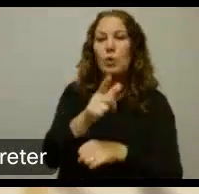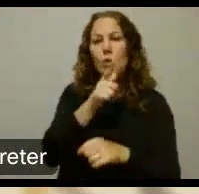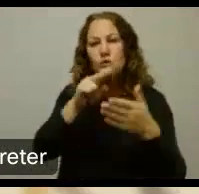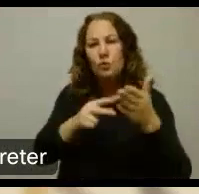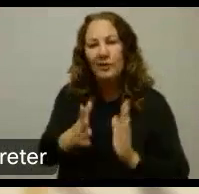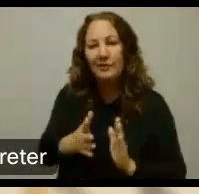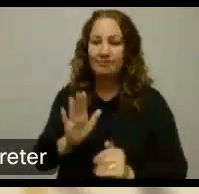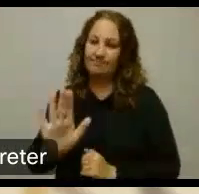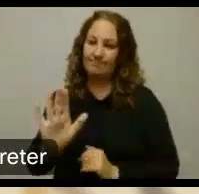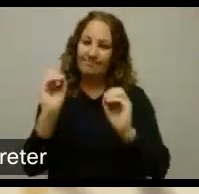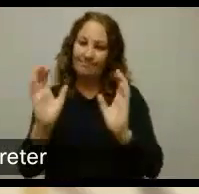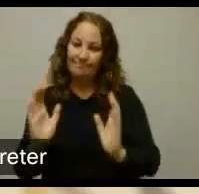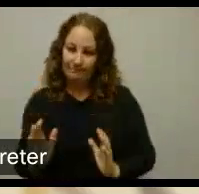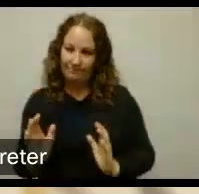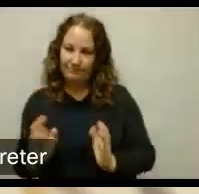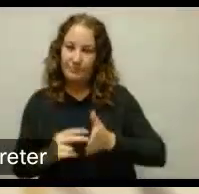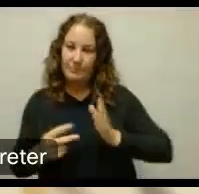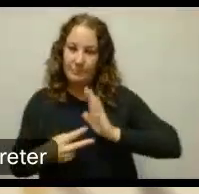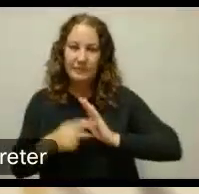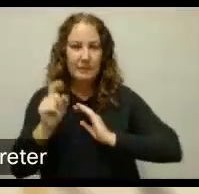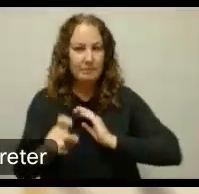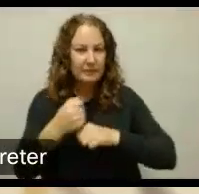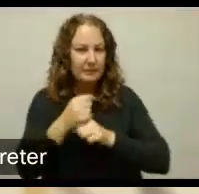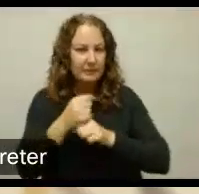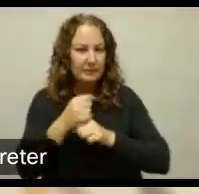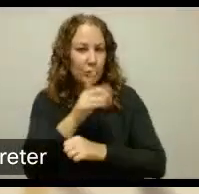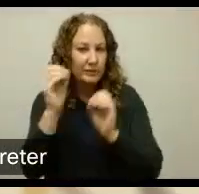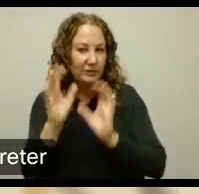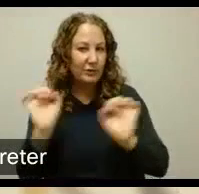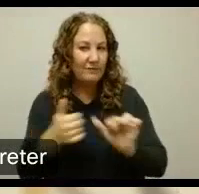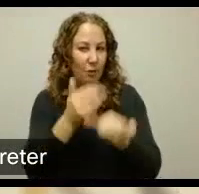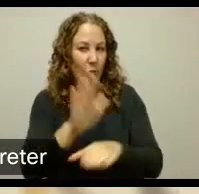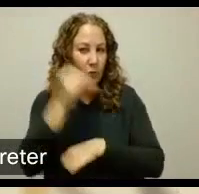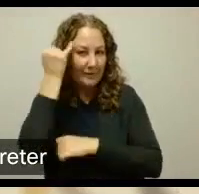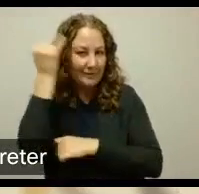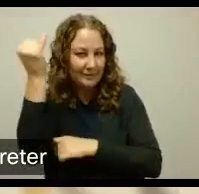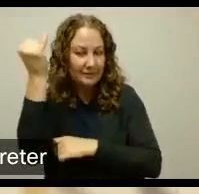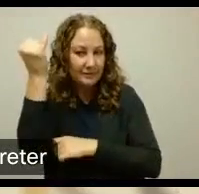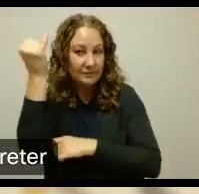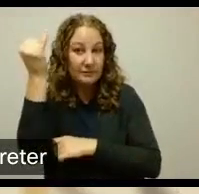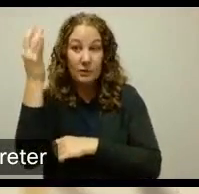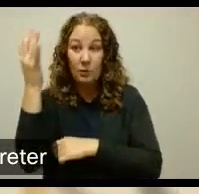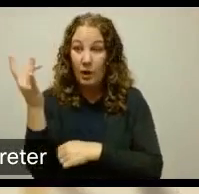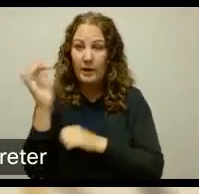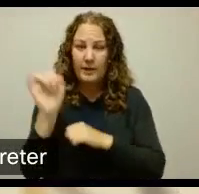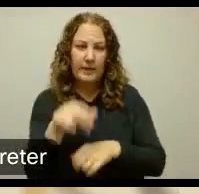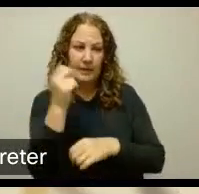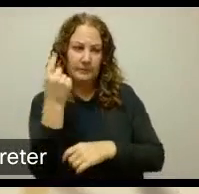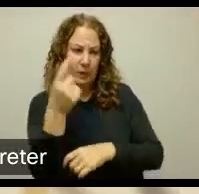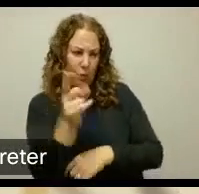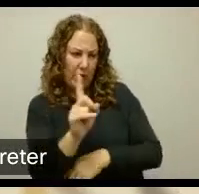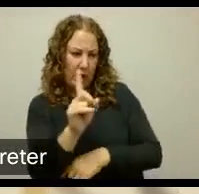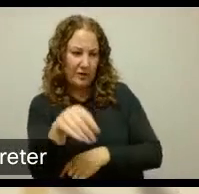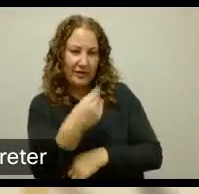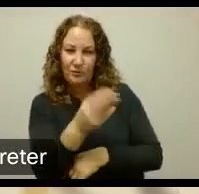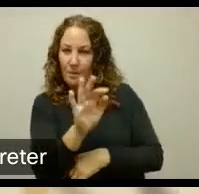instructor, and you want to ensure they can follow your ideas so that they can understand where to give you marks and make sure